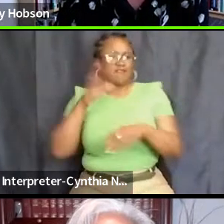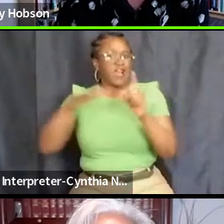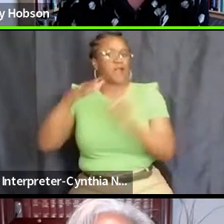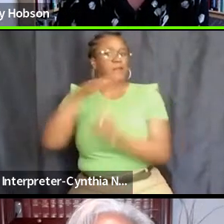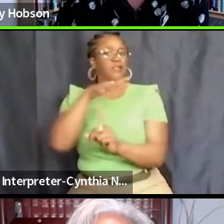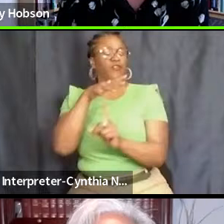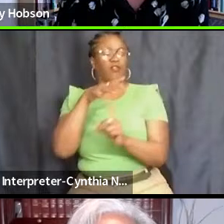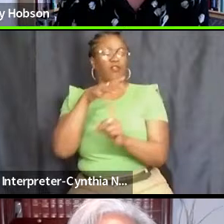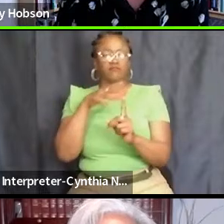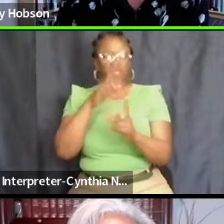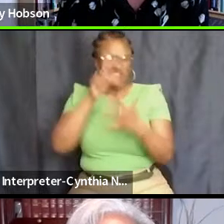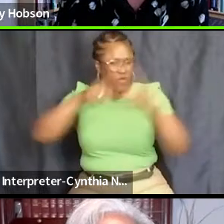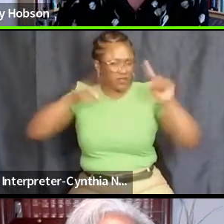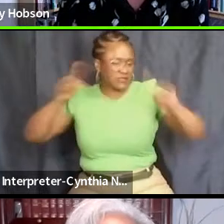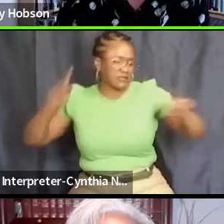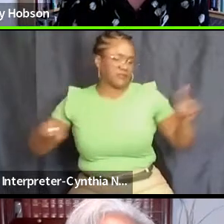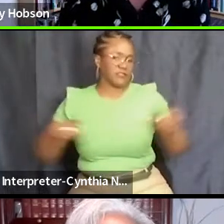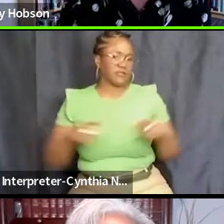causes.